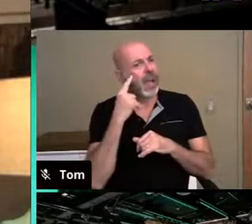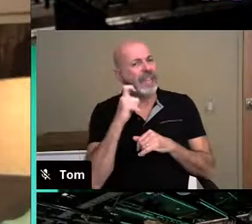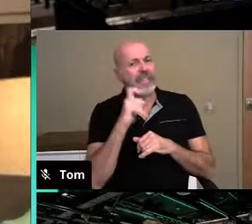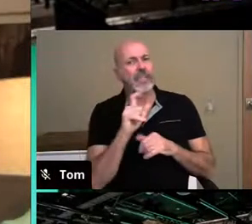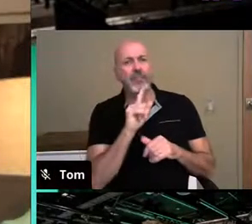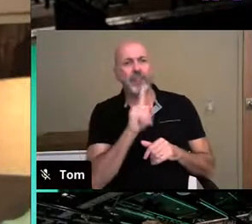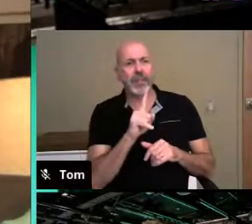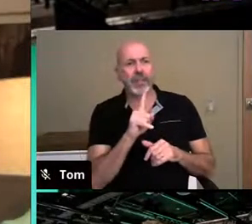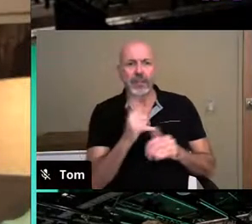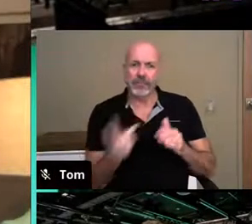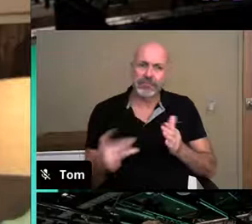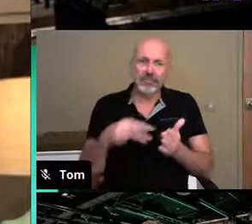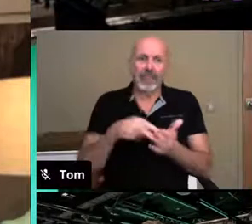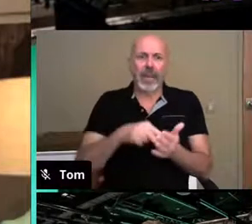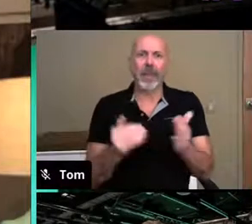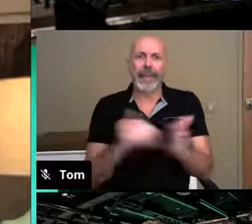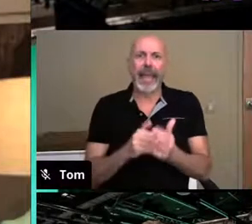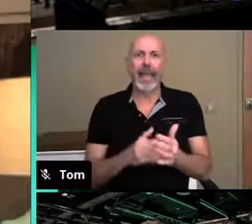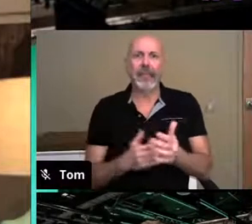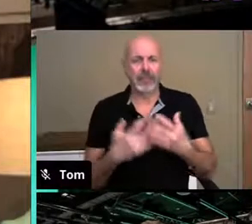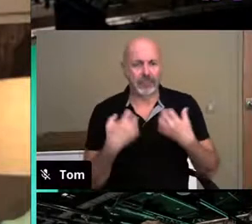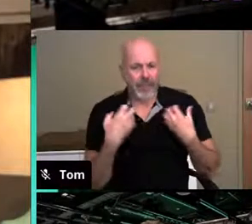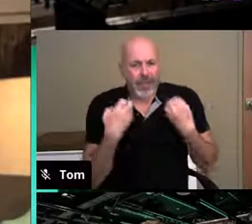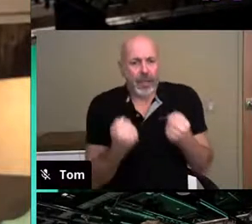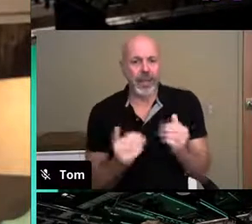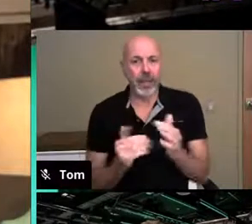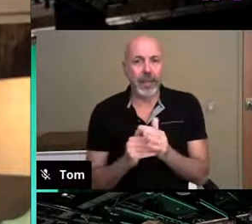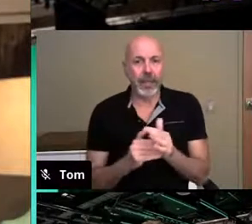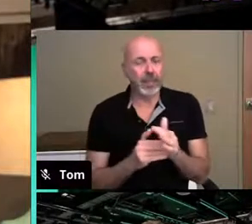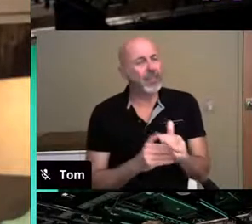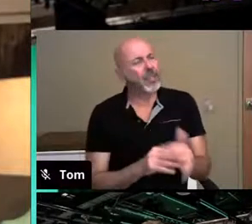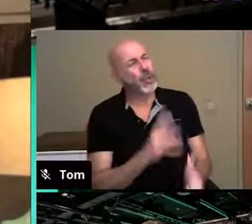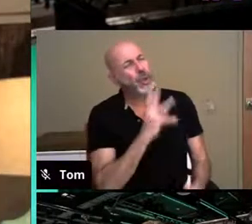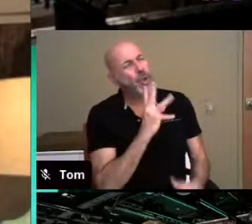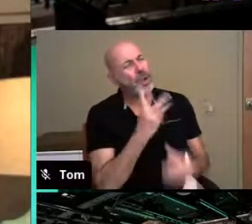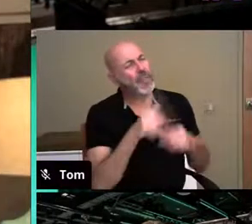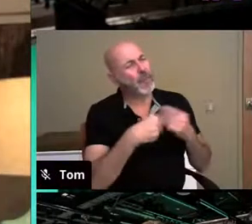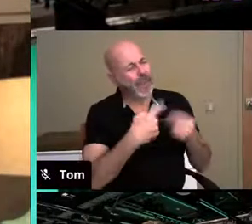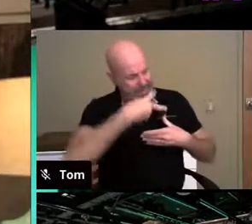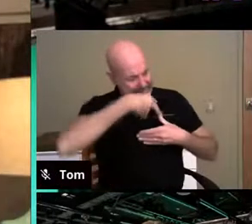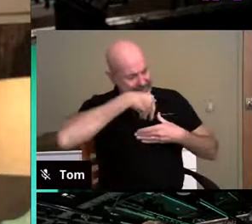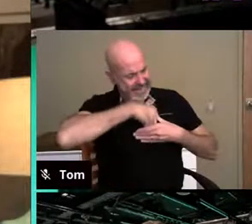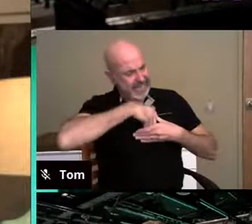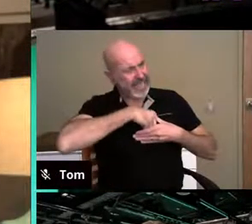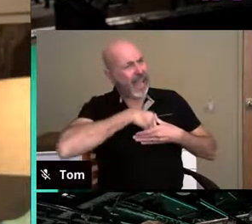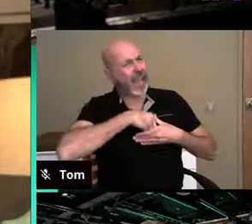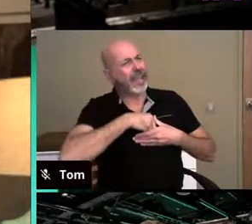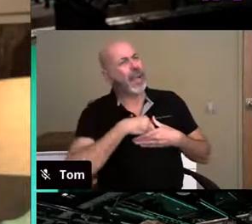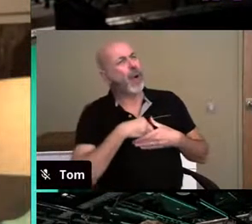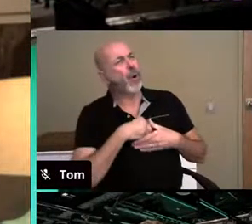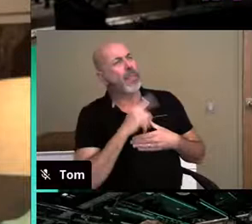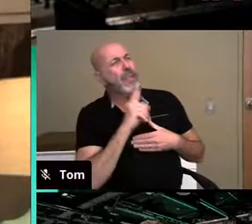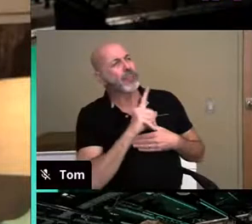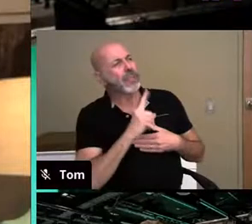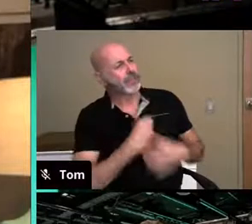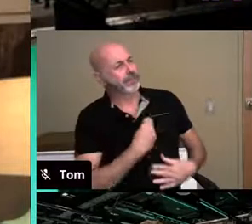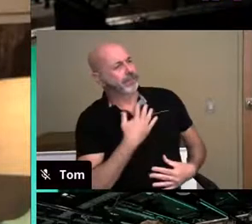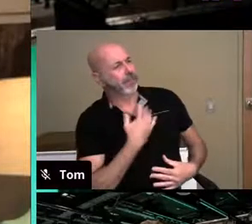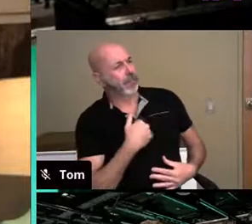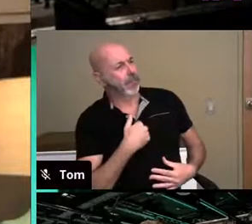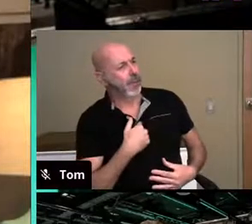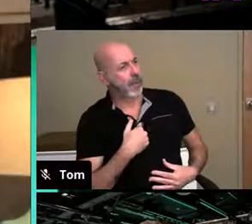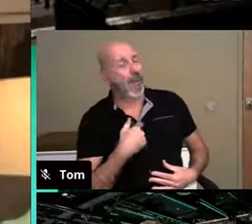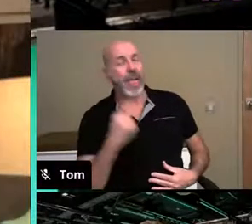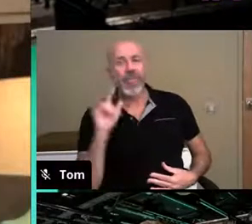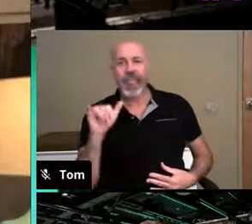Okay. So when you talked about inside, that really resonates with me because this goes for every